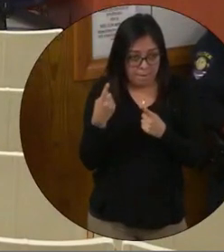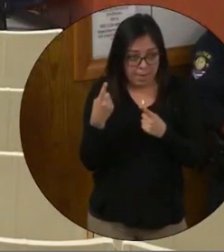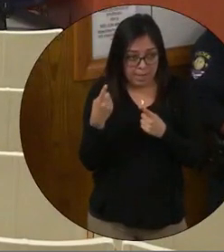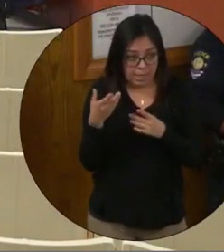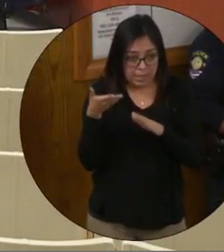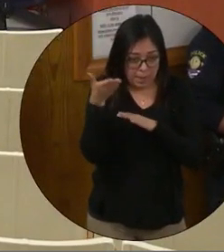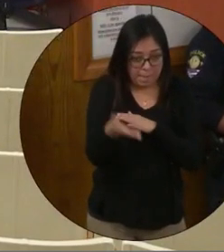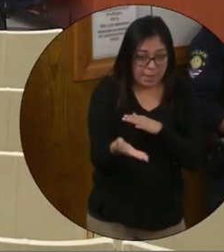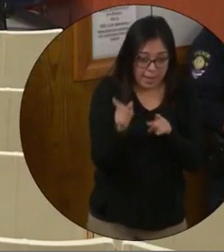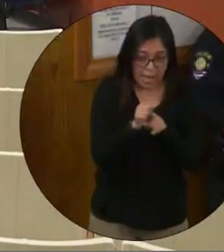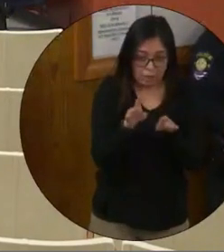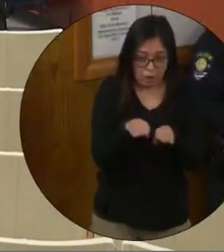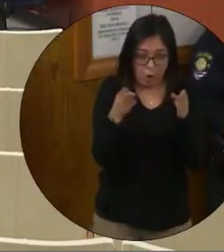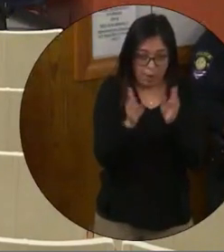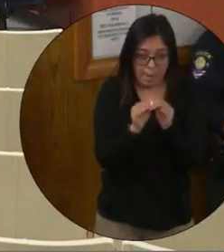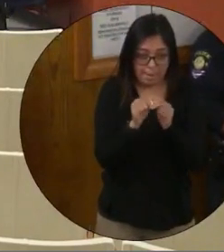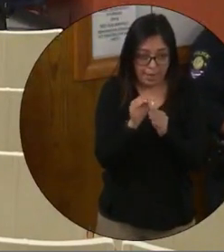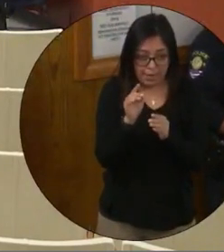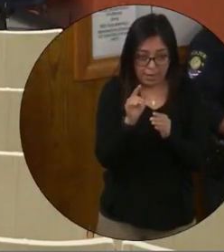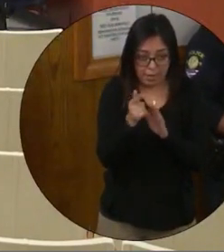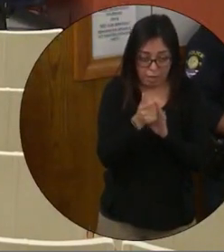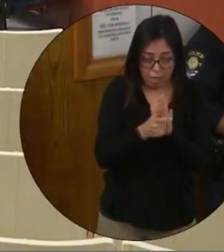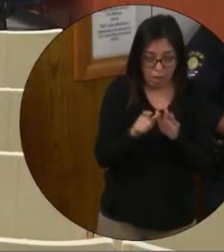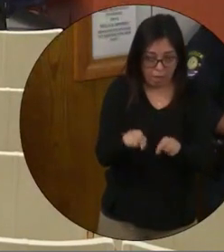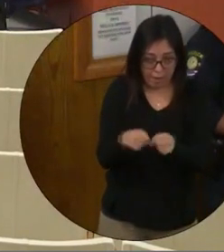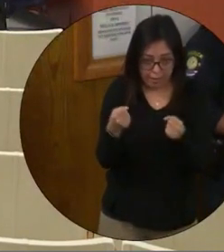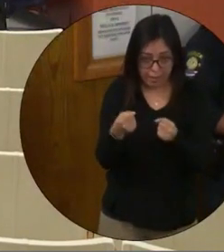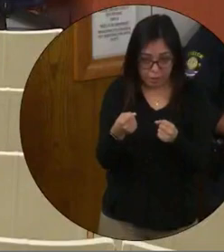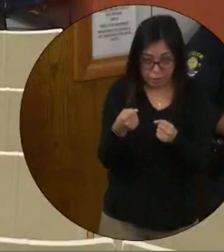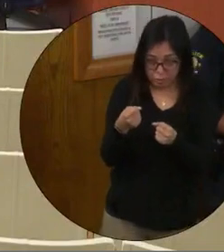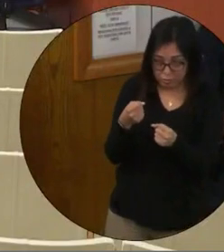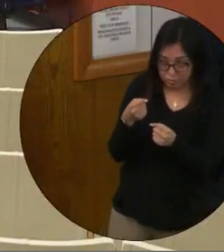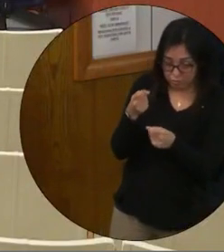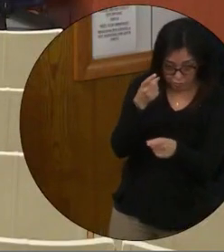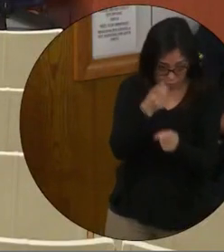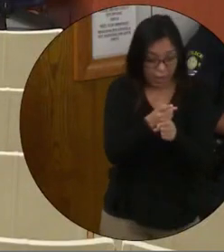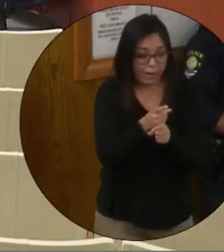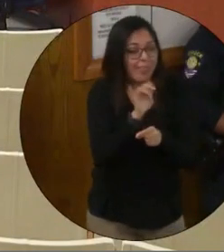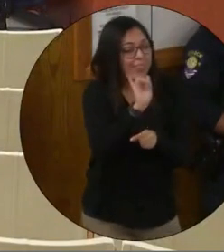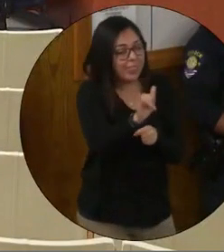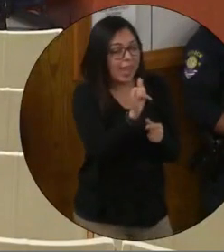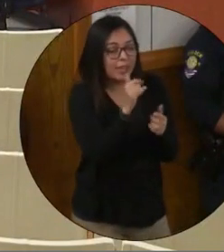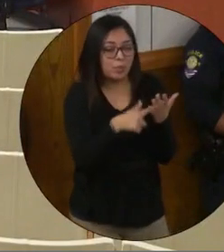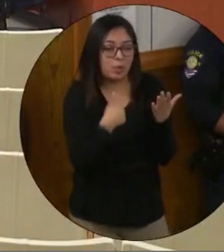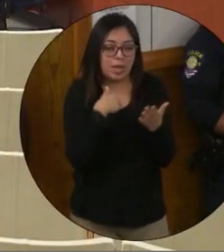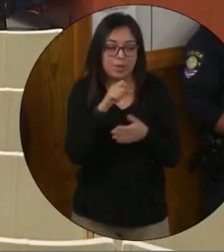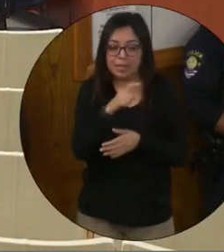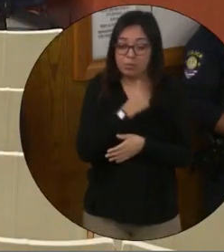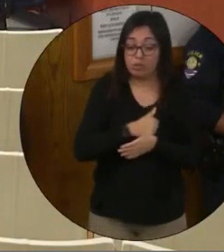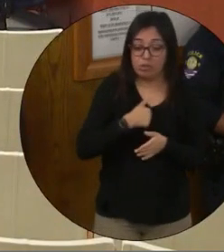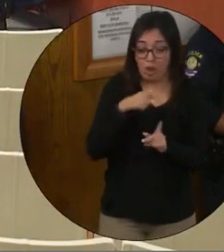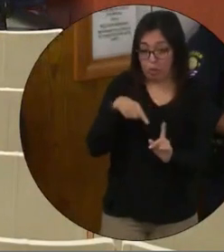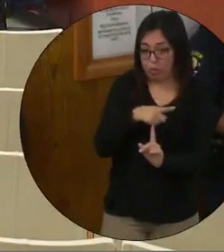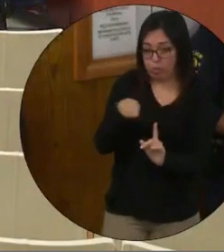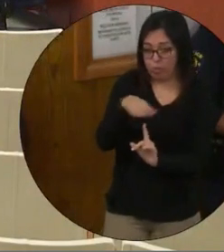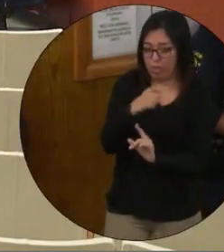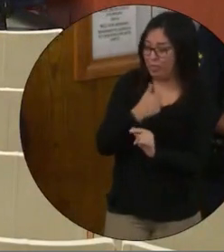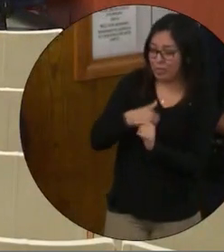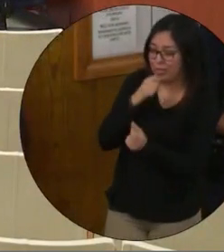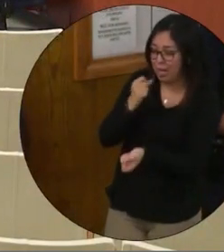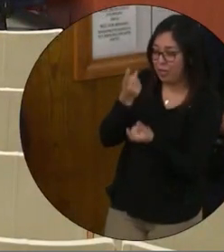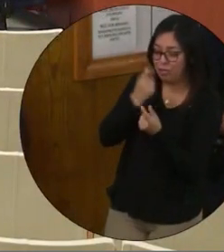submitted as an open meeting law violation. That's correct. Okay. That's what I was asking. I'm sorry that I did I'm not sorry, I didn't understand.